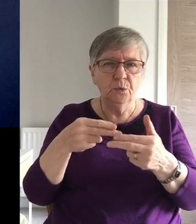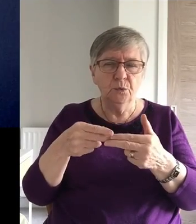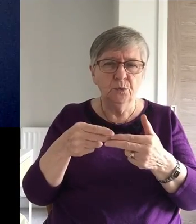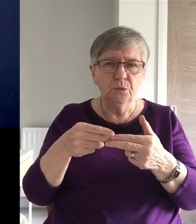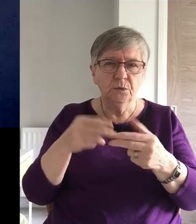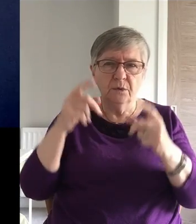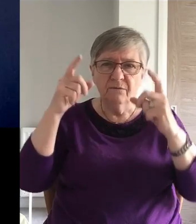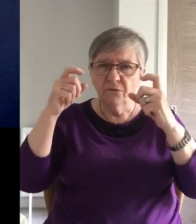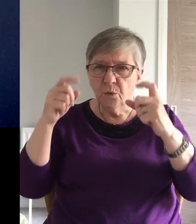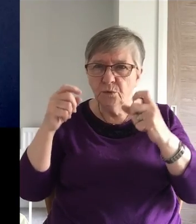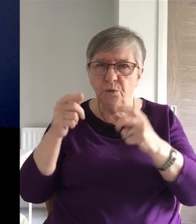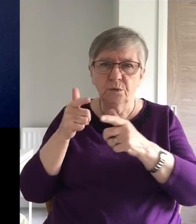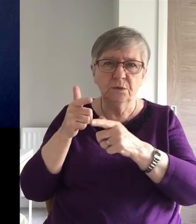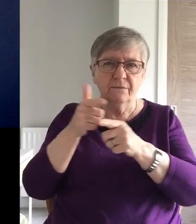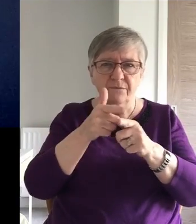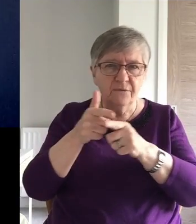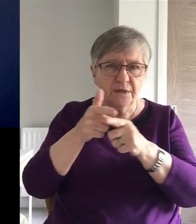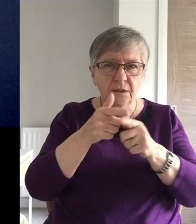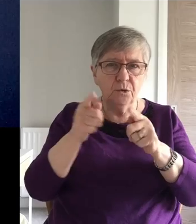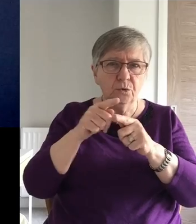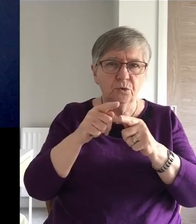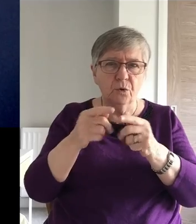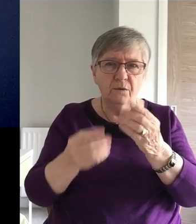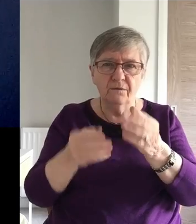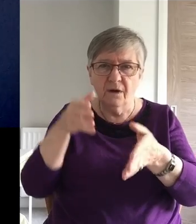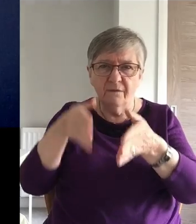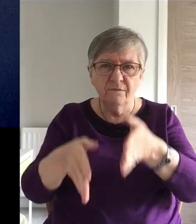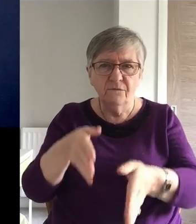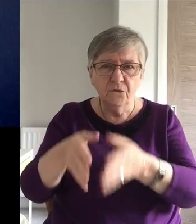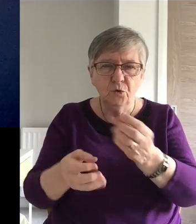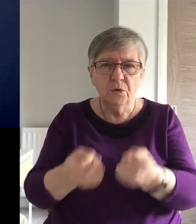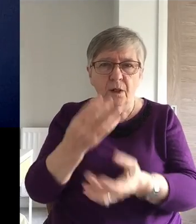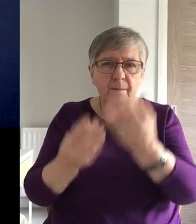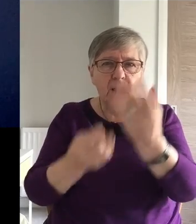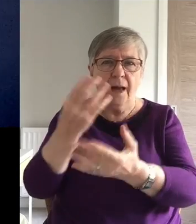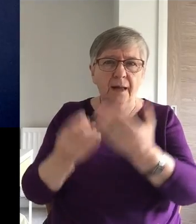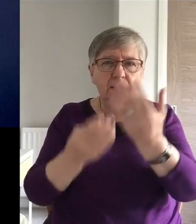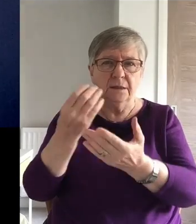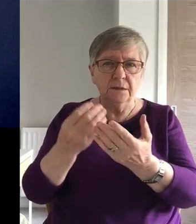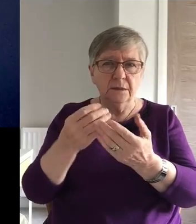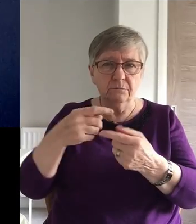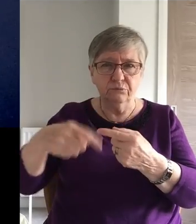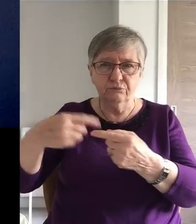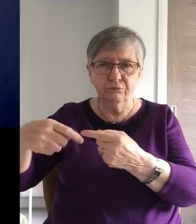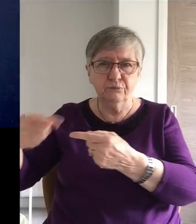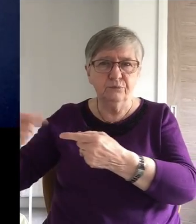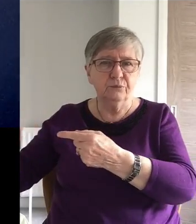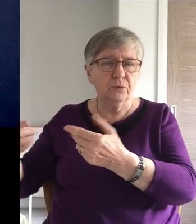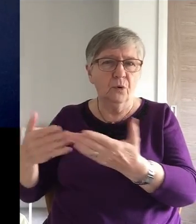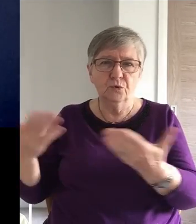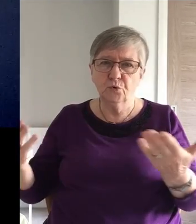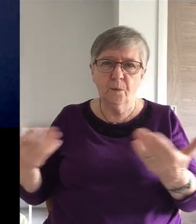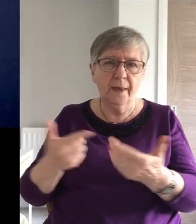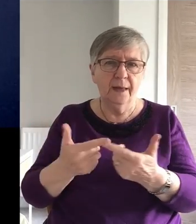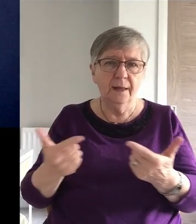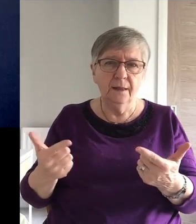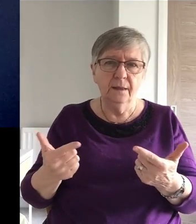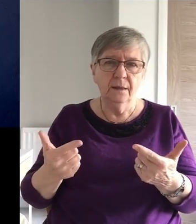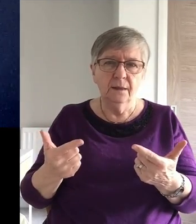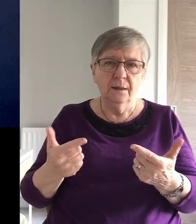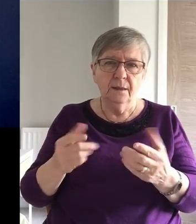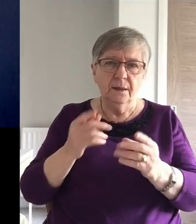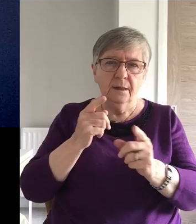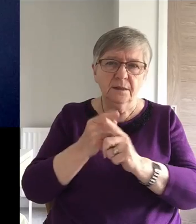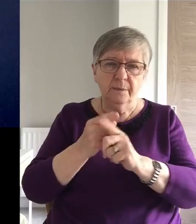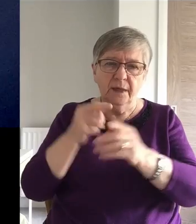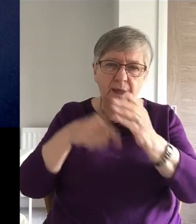photos and videos of funeral pyres that just seem to go on and never stop. And we just pray that you would speak